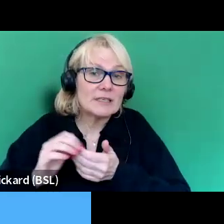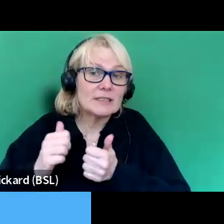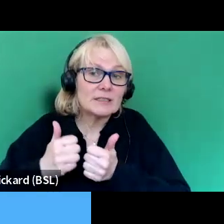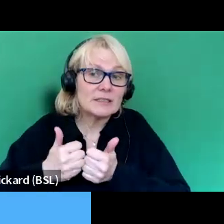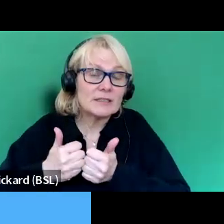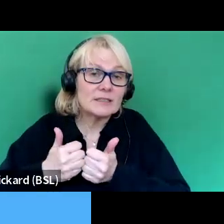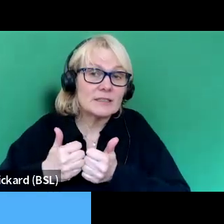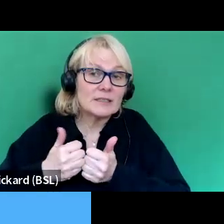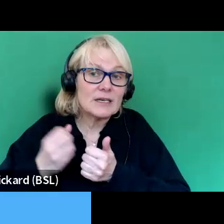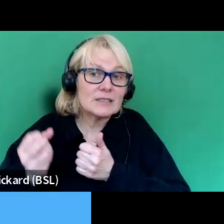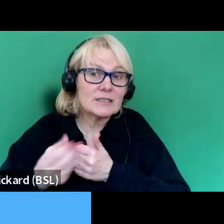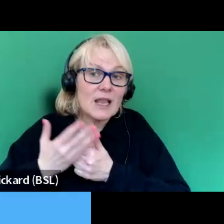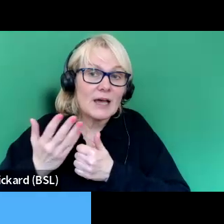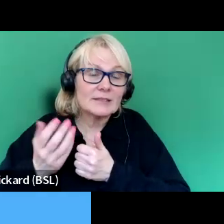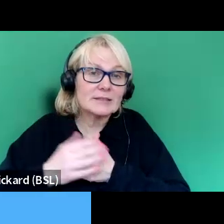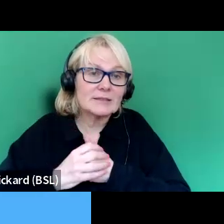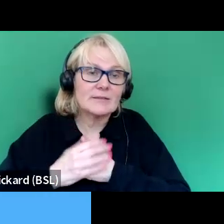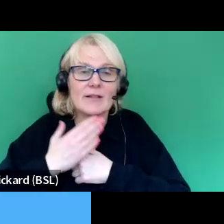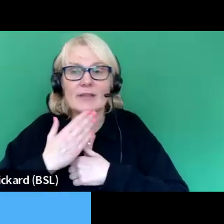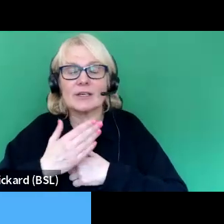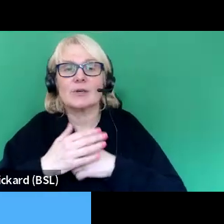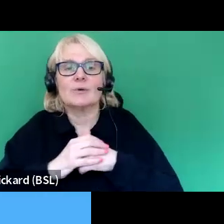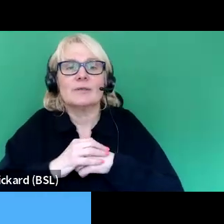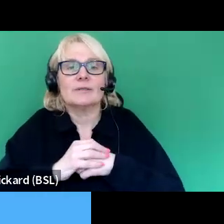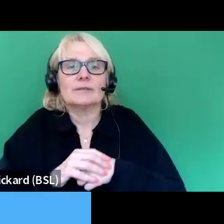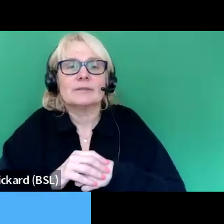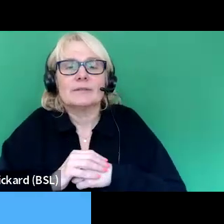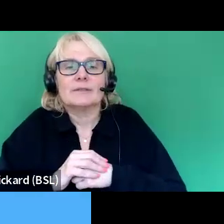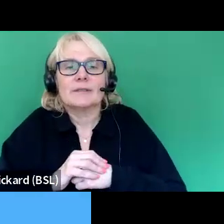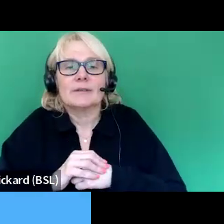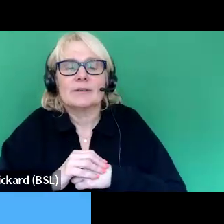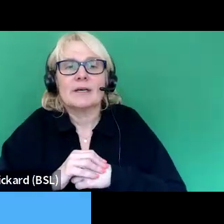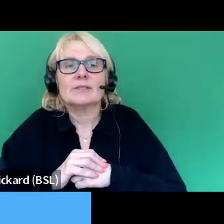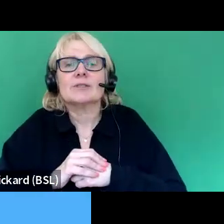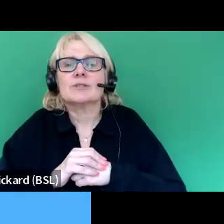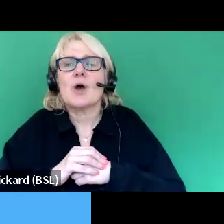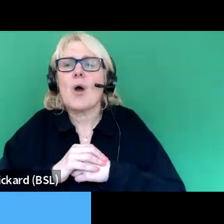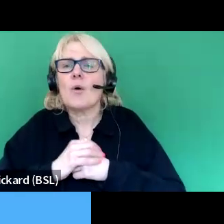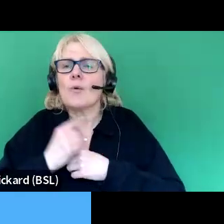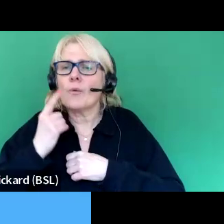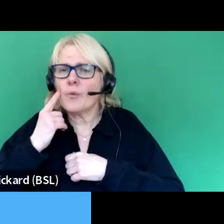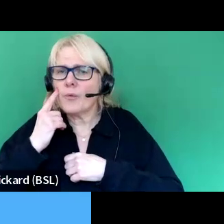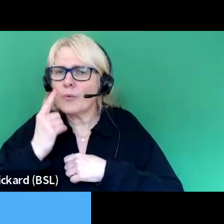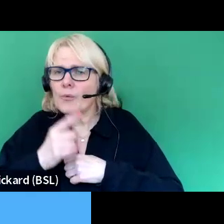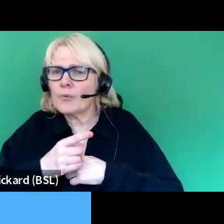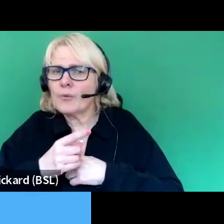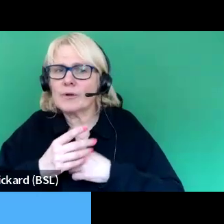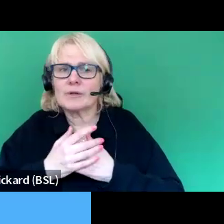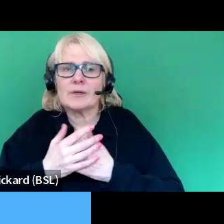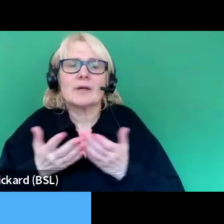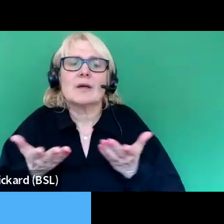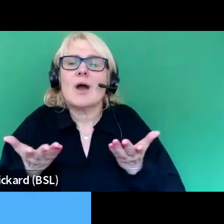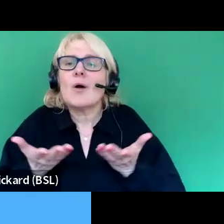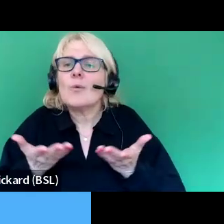to the next slide? Thank you. So yeah, I just wanted to draw your attention for where you